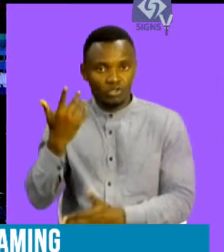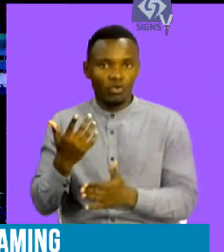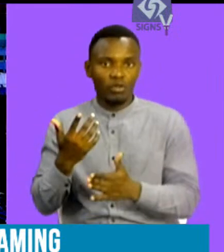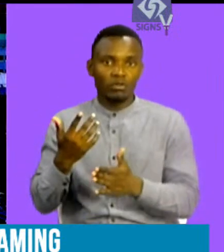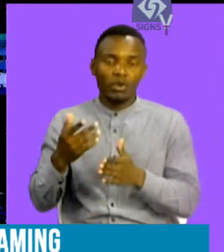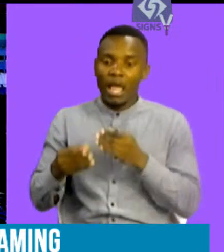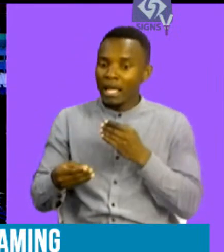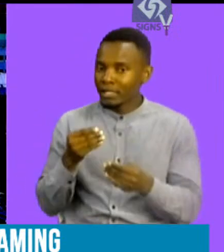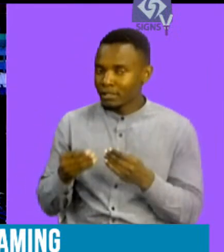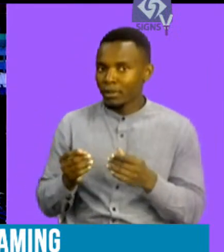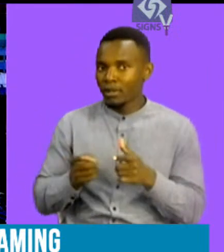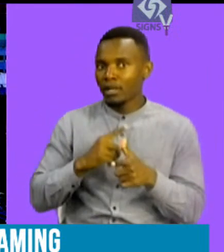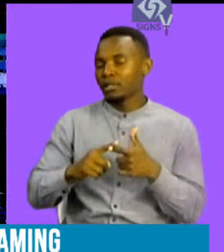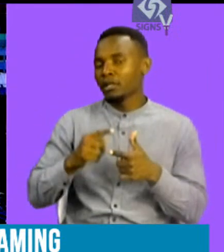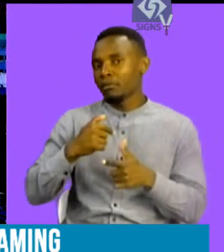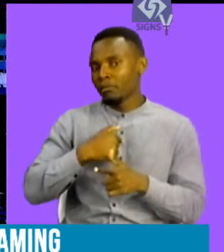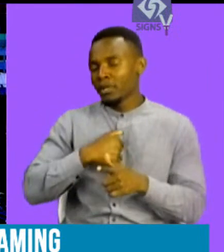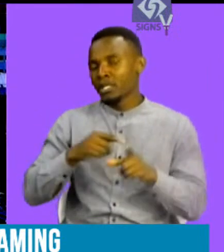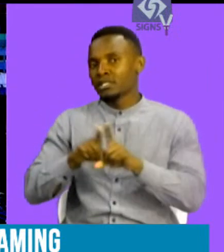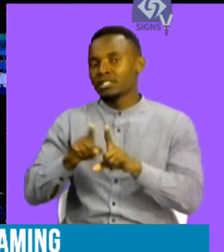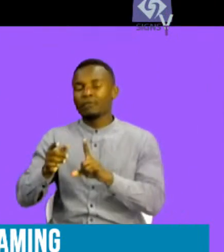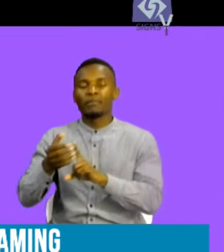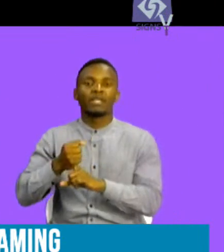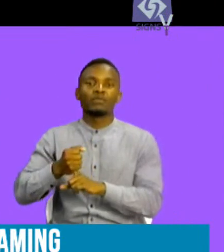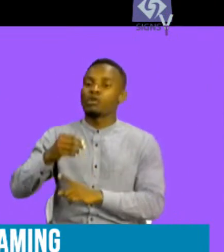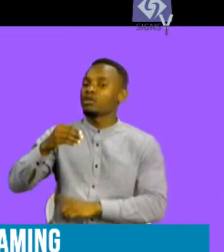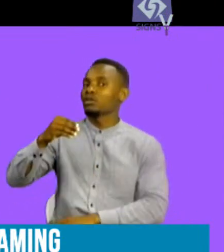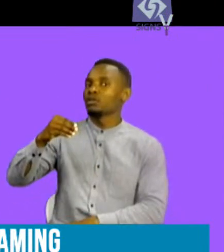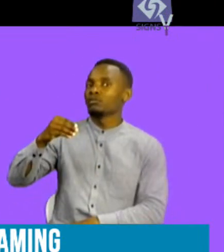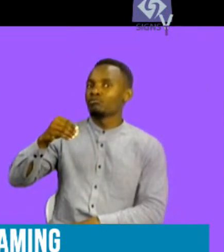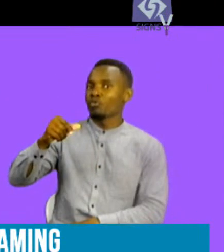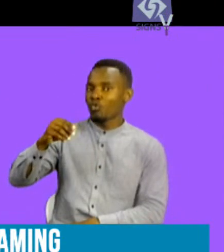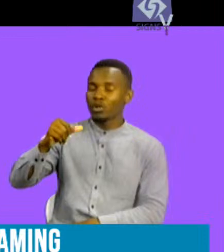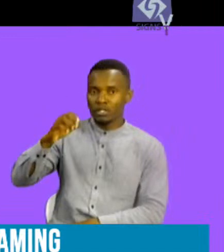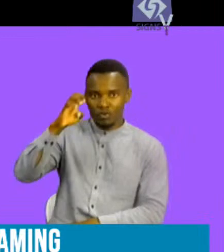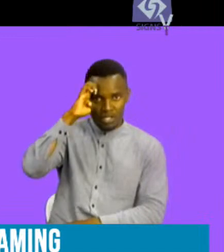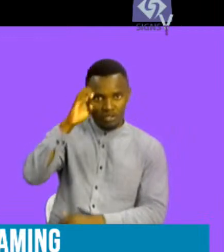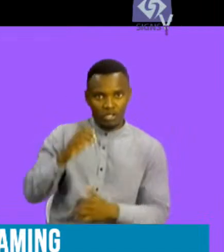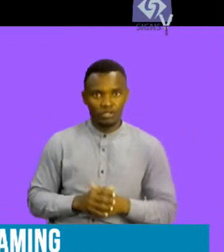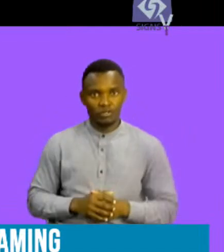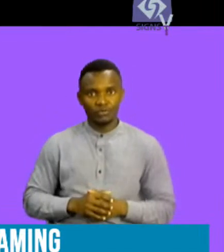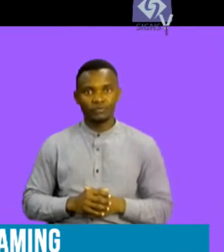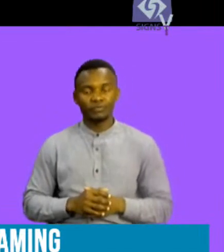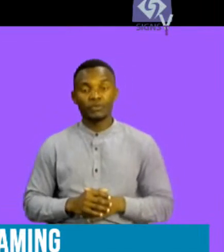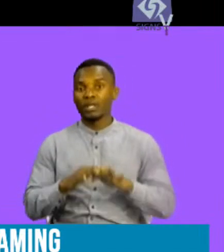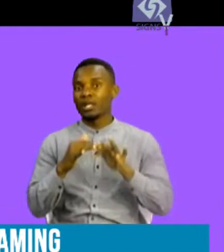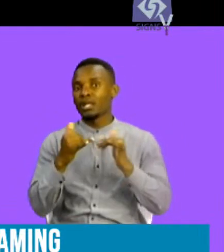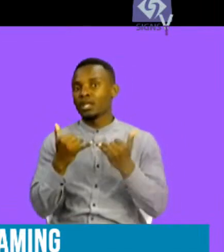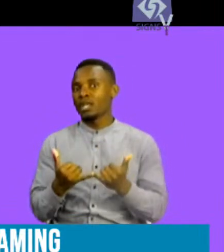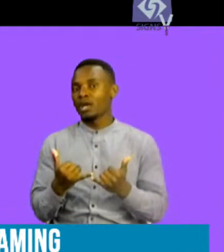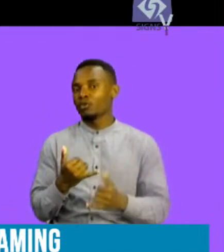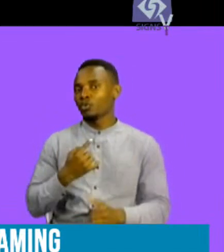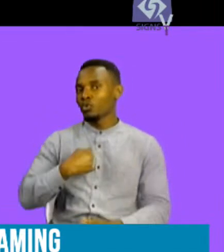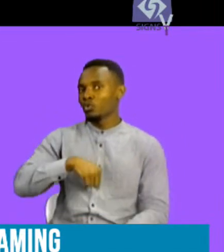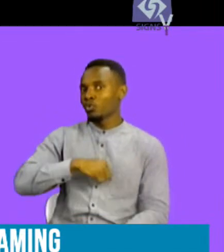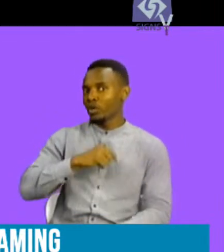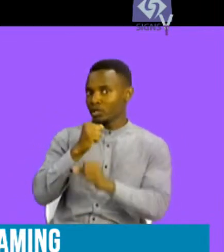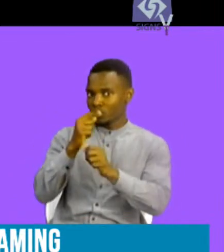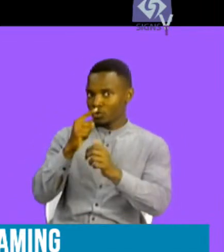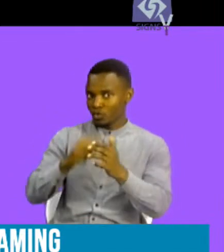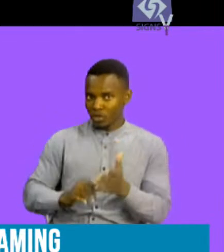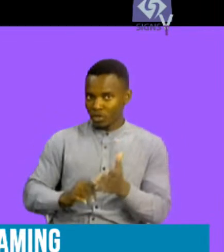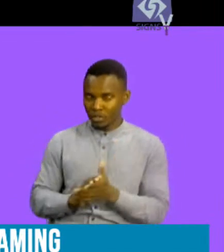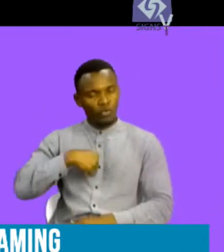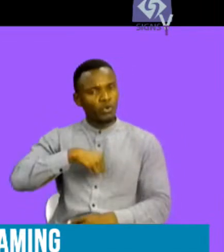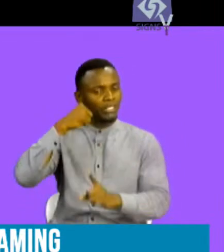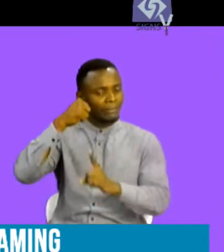this balancing out? What you are doing, okay, like the hearing impairment. Yes. Okay, I've been pushing, or